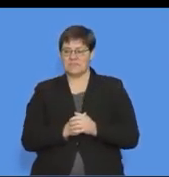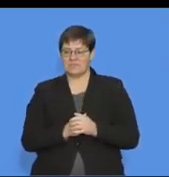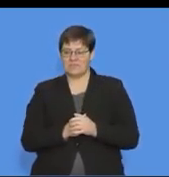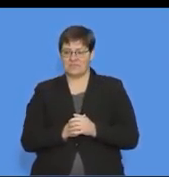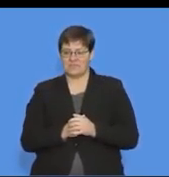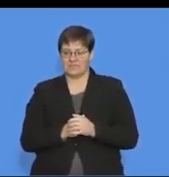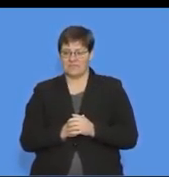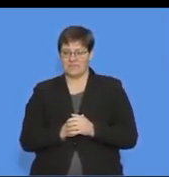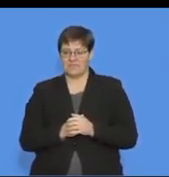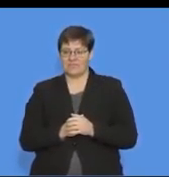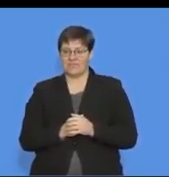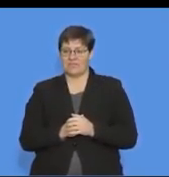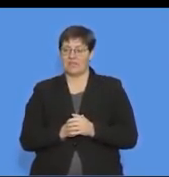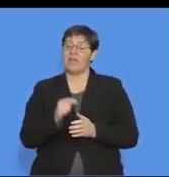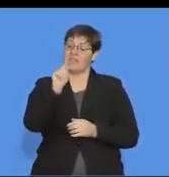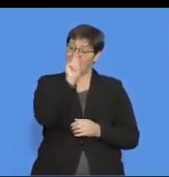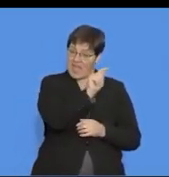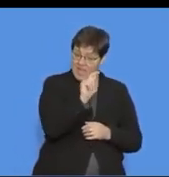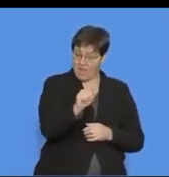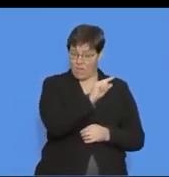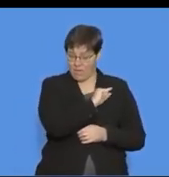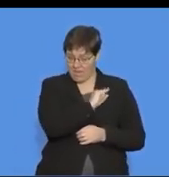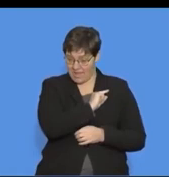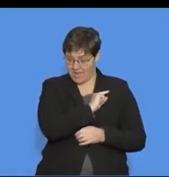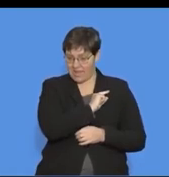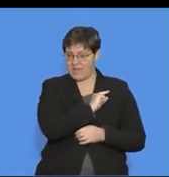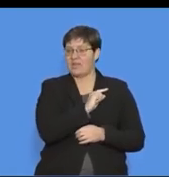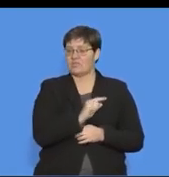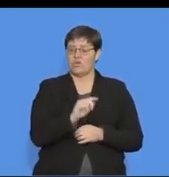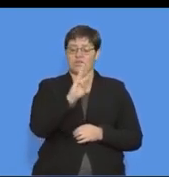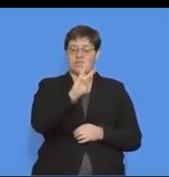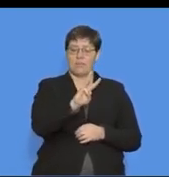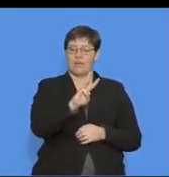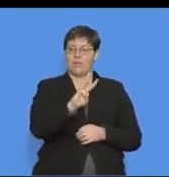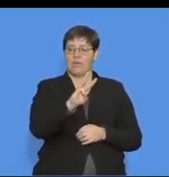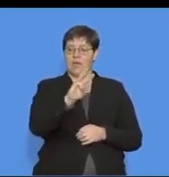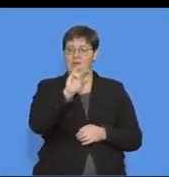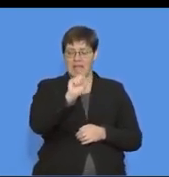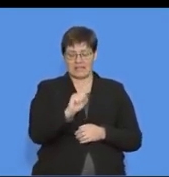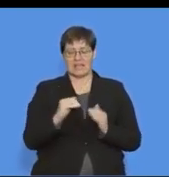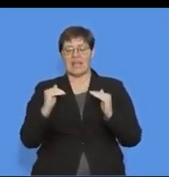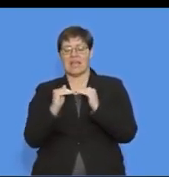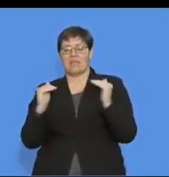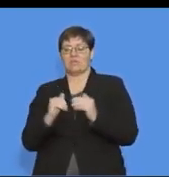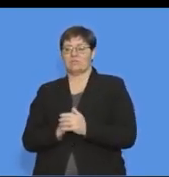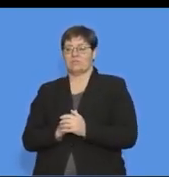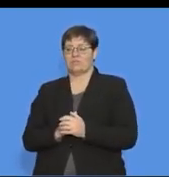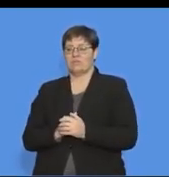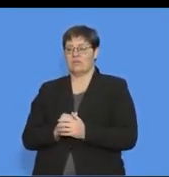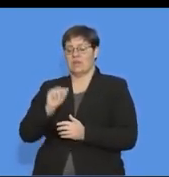wanting us to prove. Therefore, I will then say WS is equals